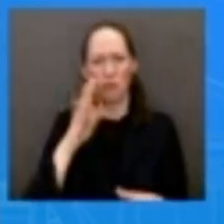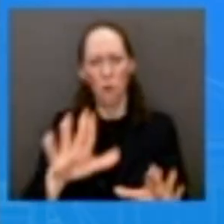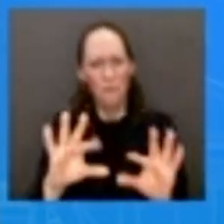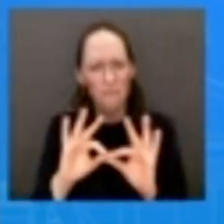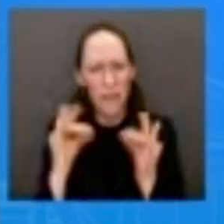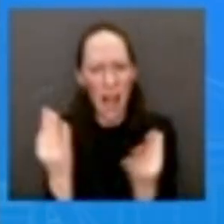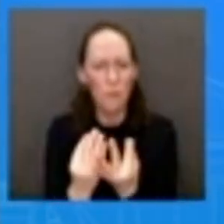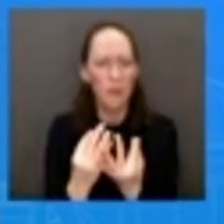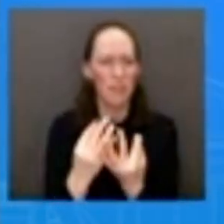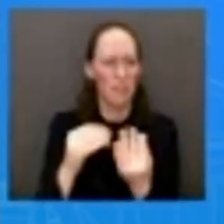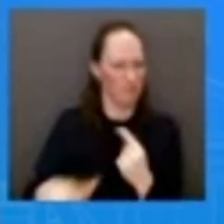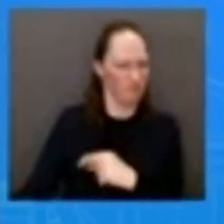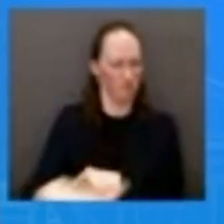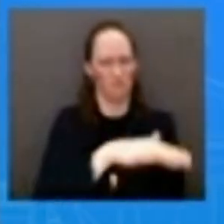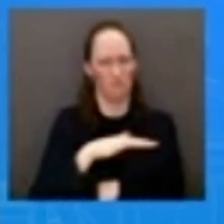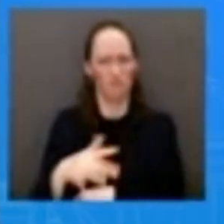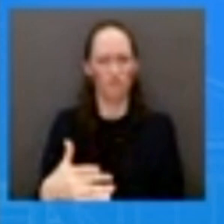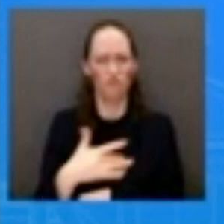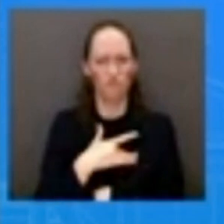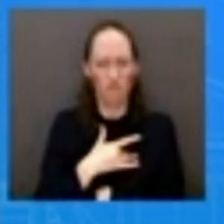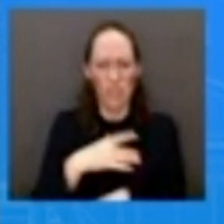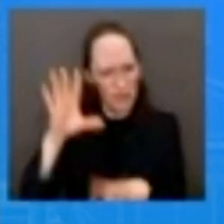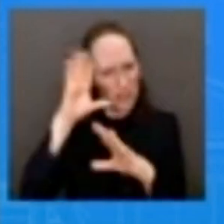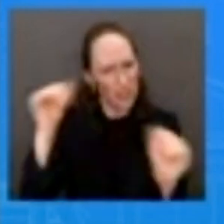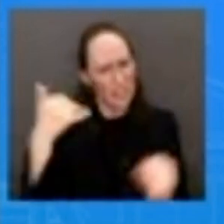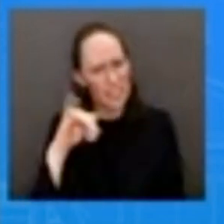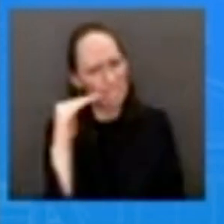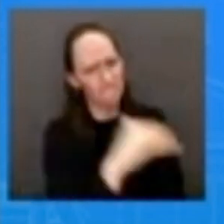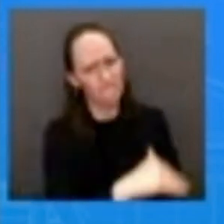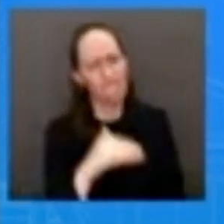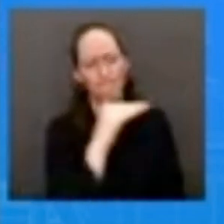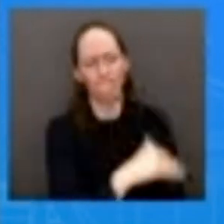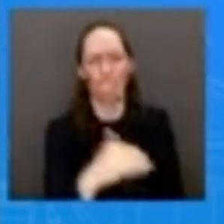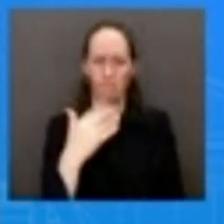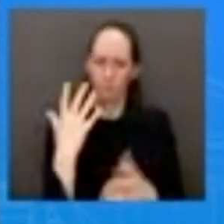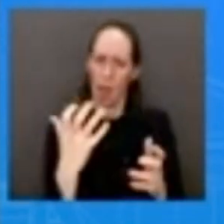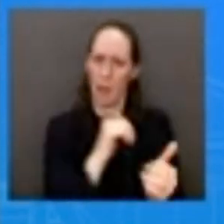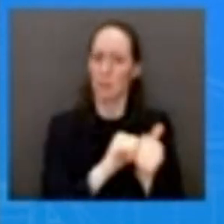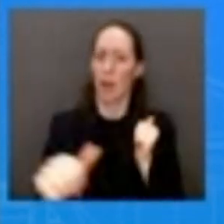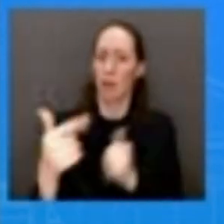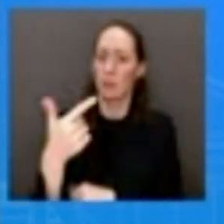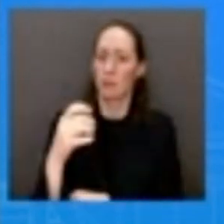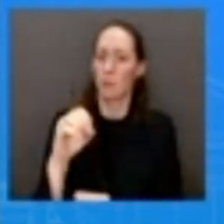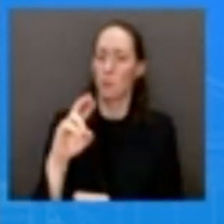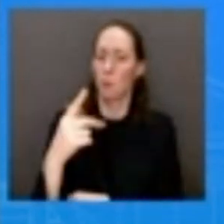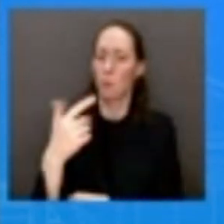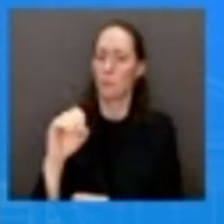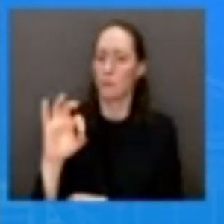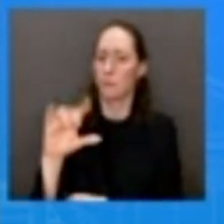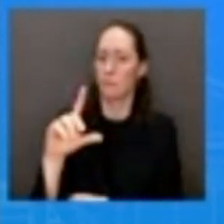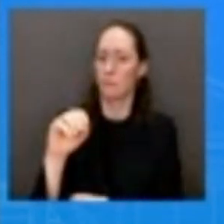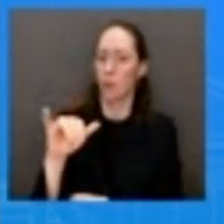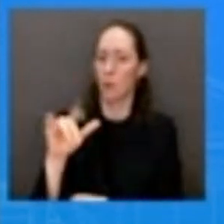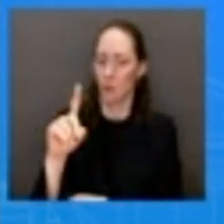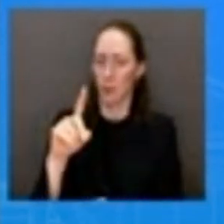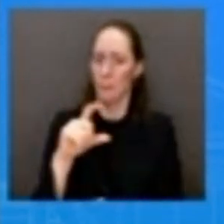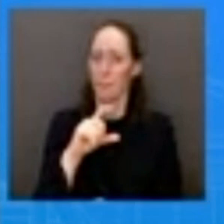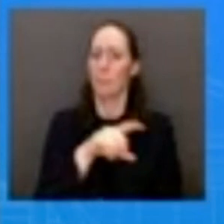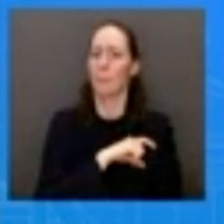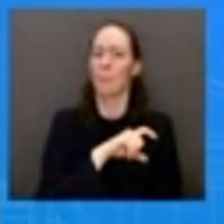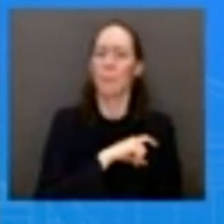Justice and Policing Act to be sent to his desk that he will sign. The president also understands that black women experience